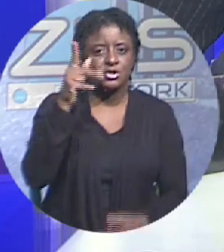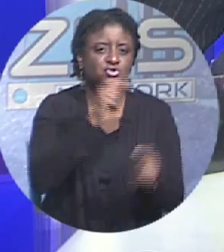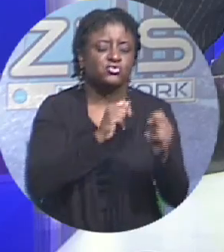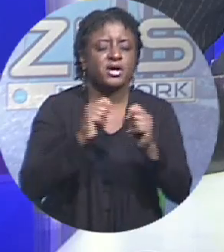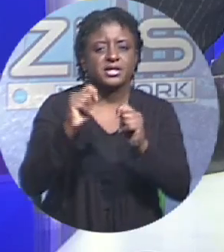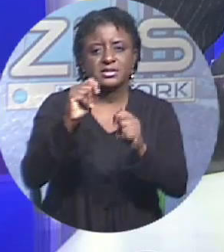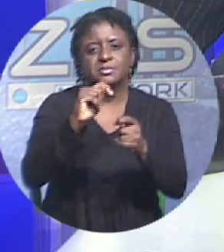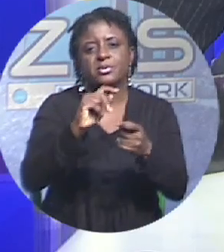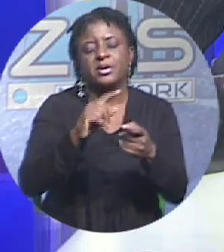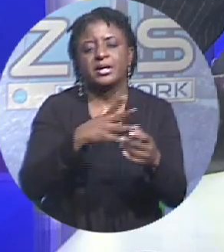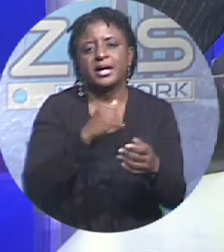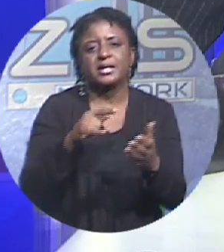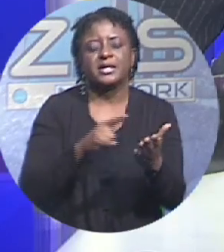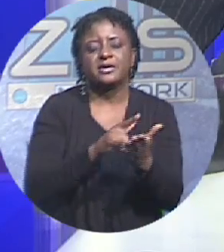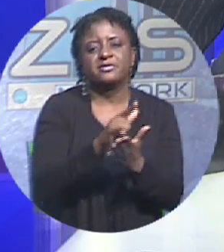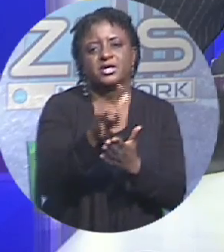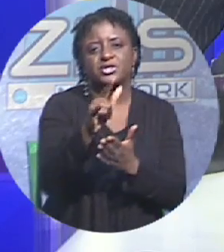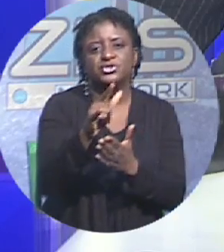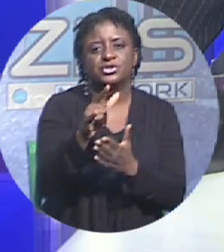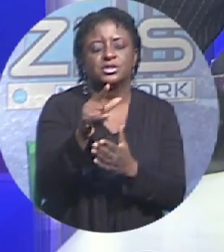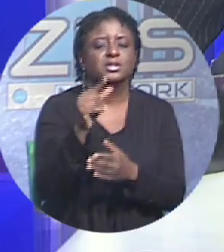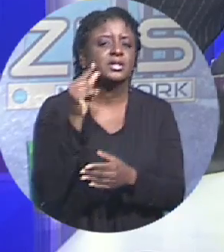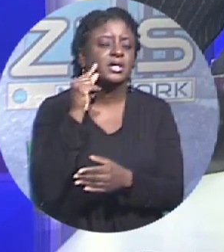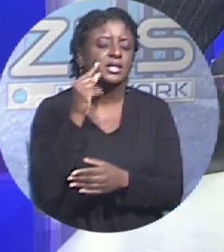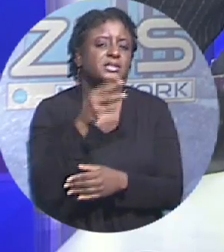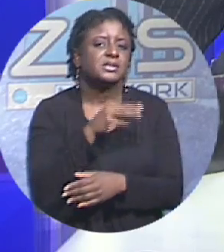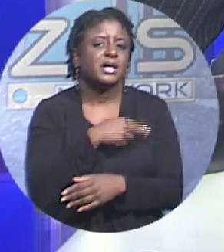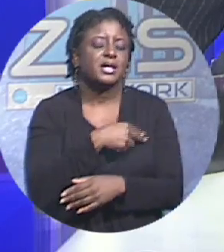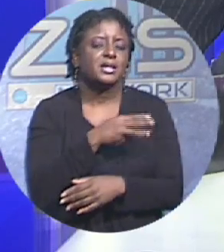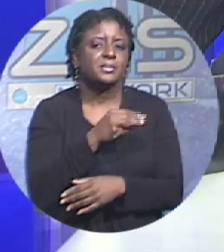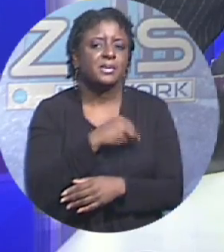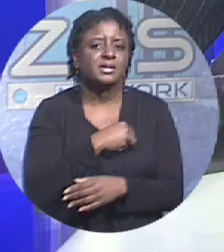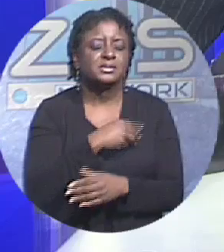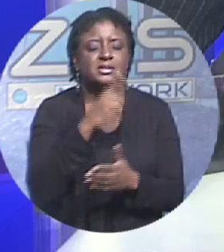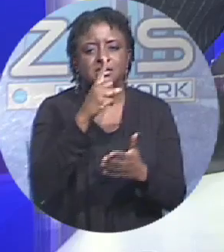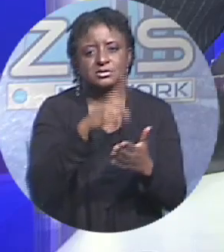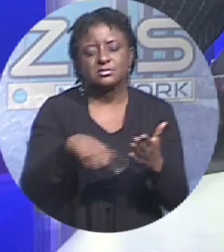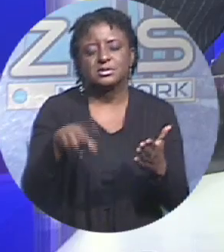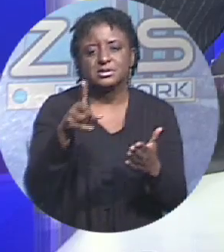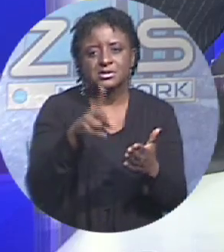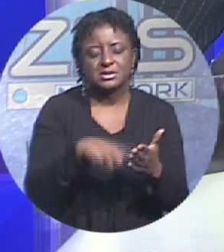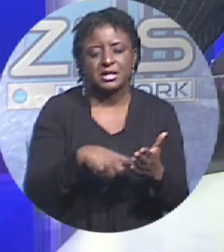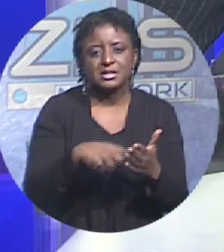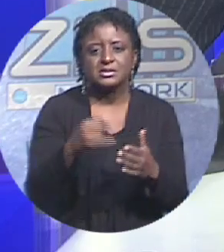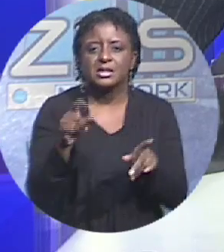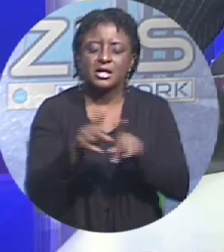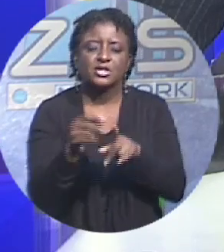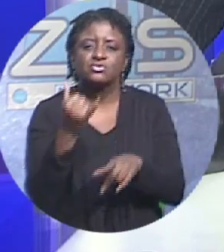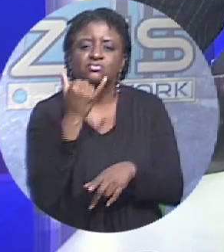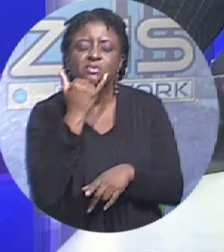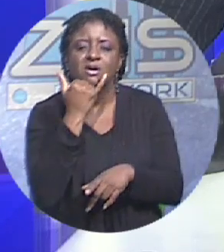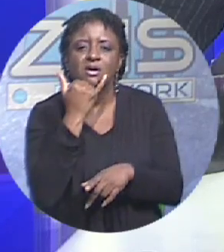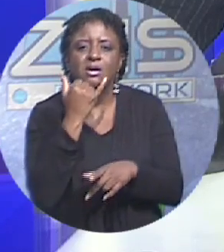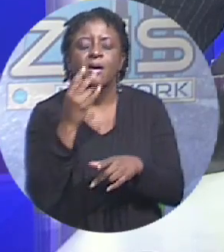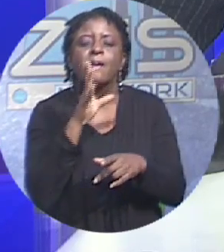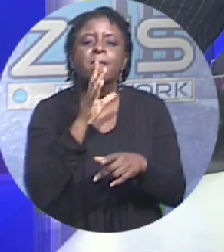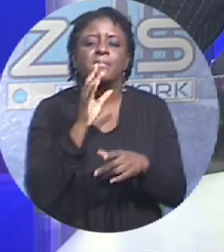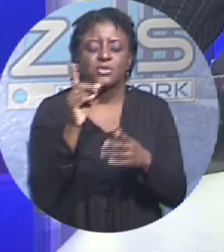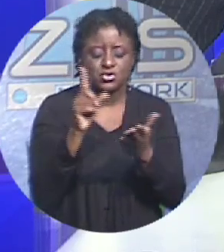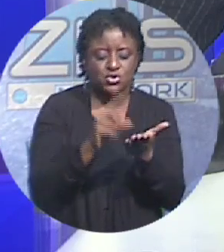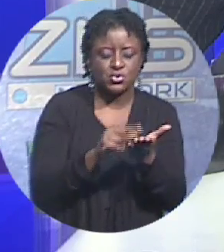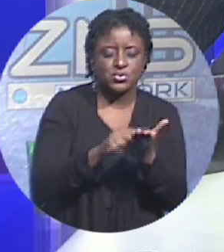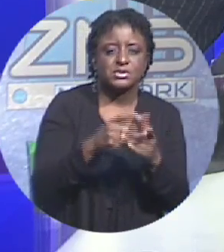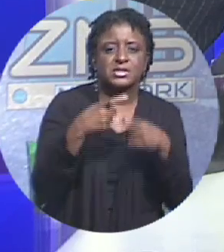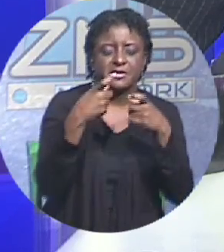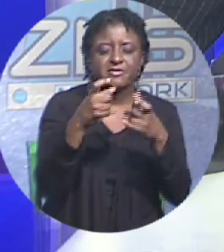Glenys Hannah-Martin, has blasted as erroneous a report in a local daily claiming that the Doppler radar at the Bahamas Meteorological